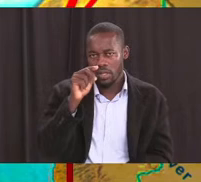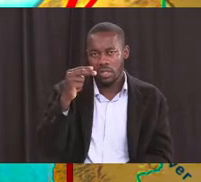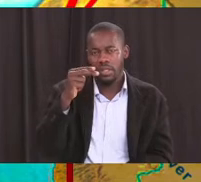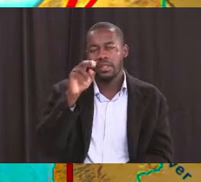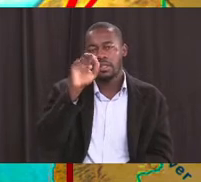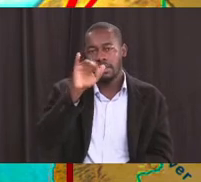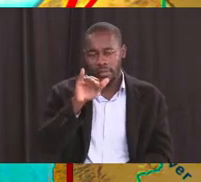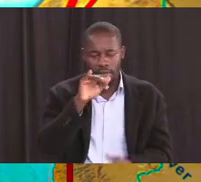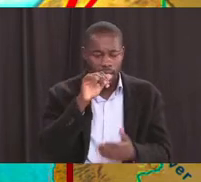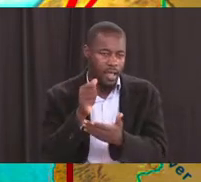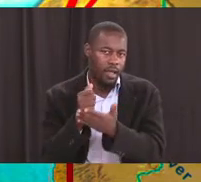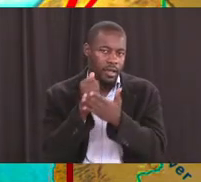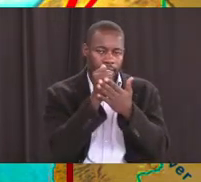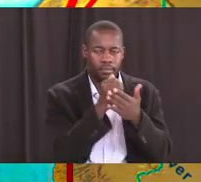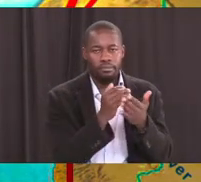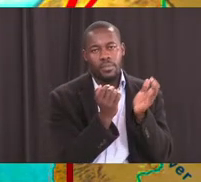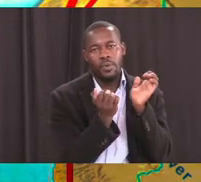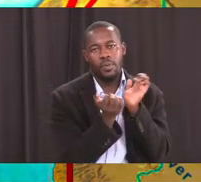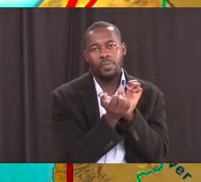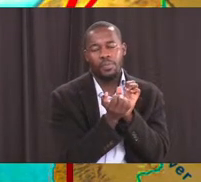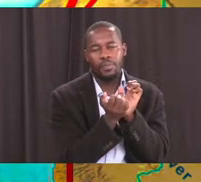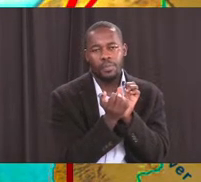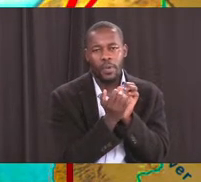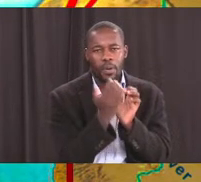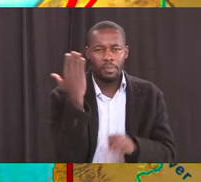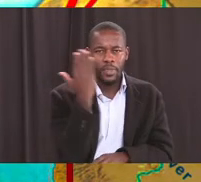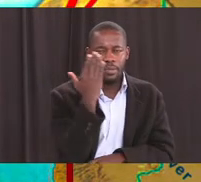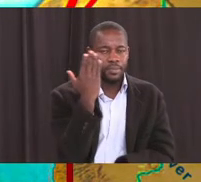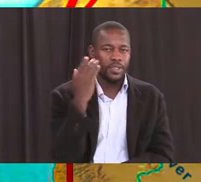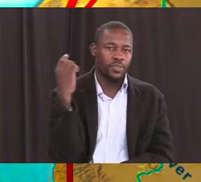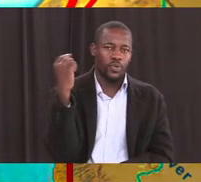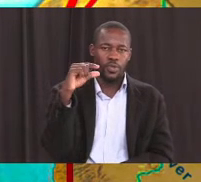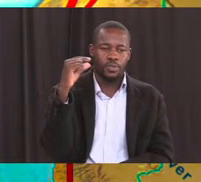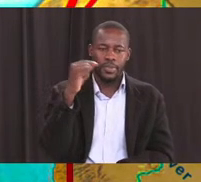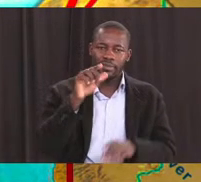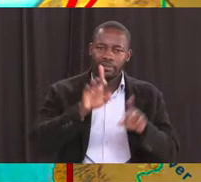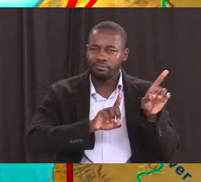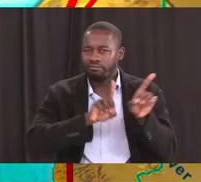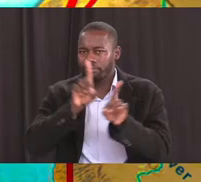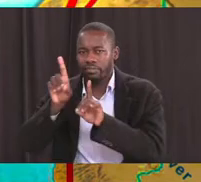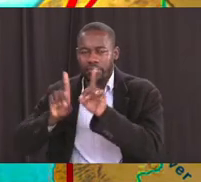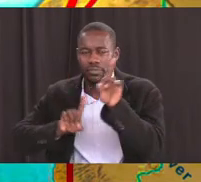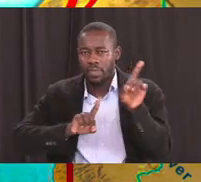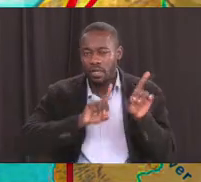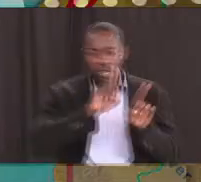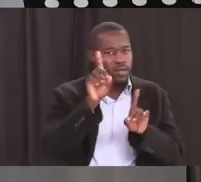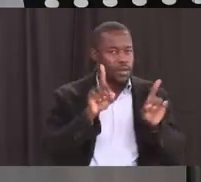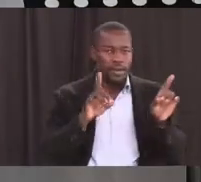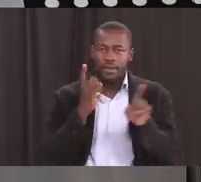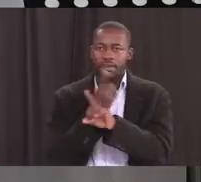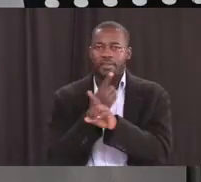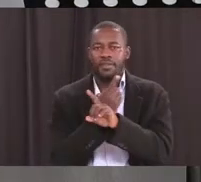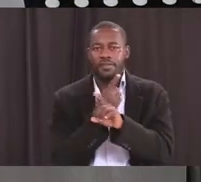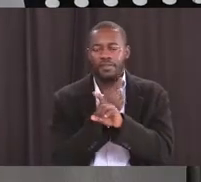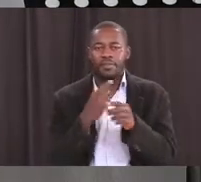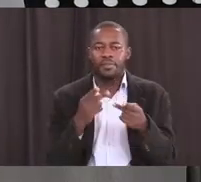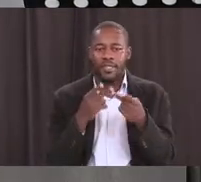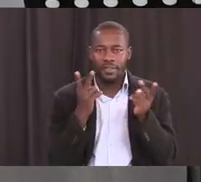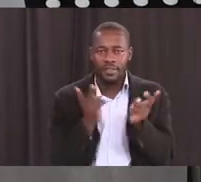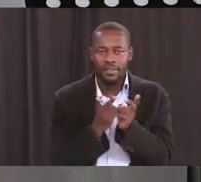out. And that would begin their journey into what we call Europe today.